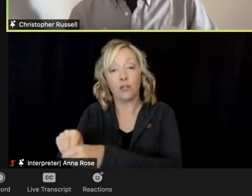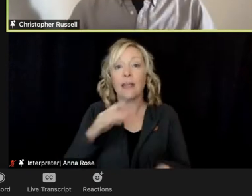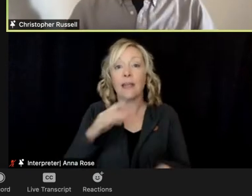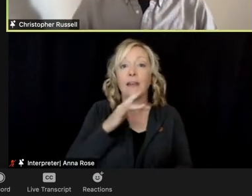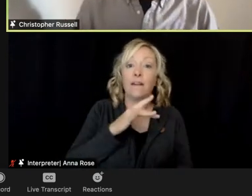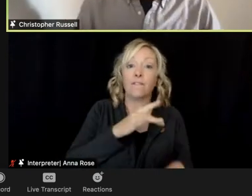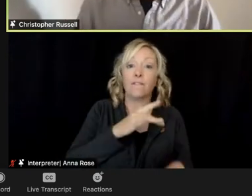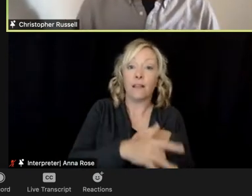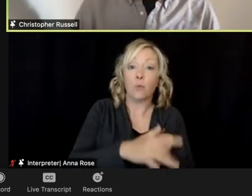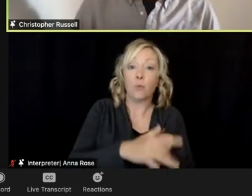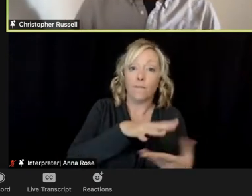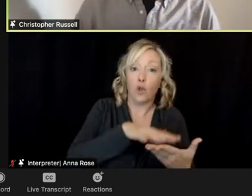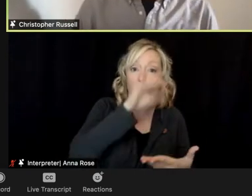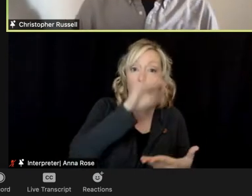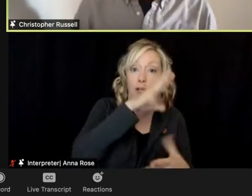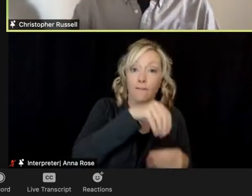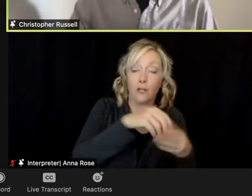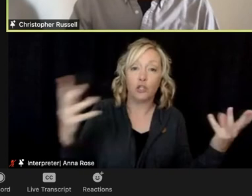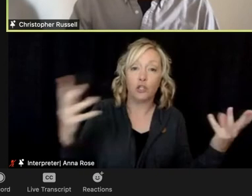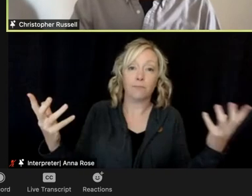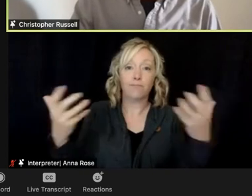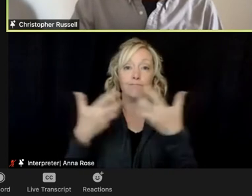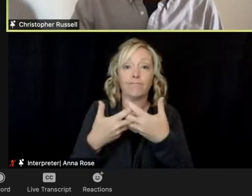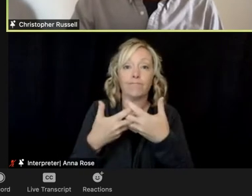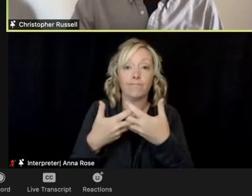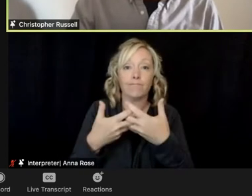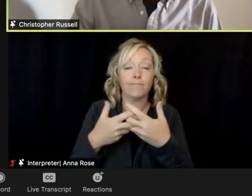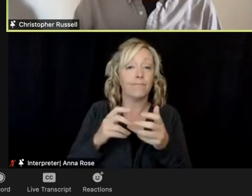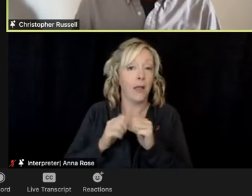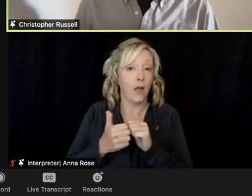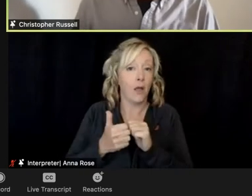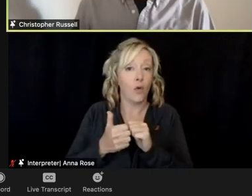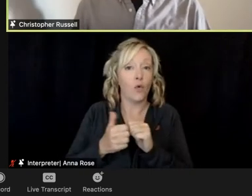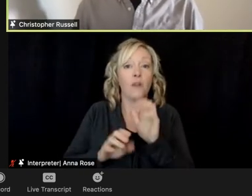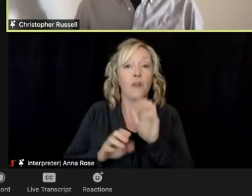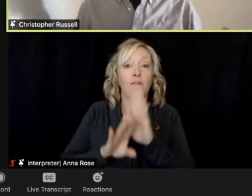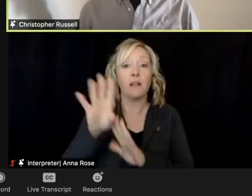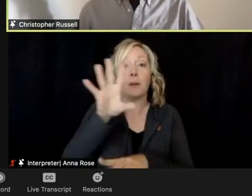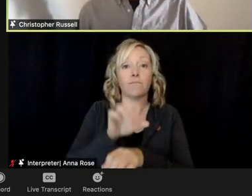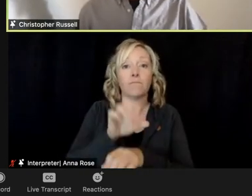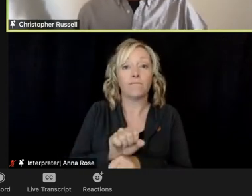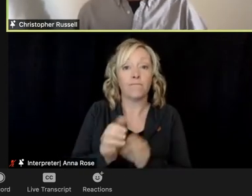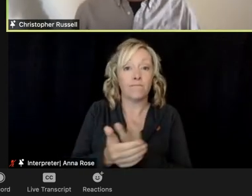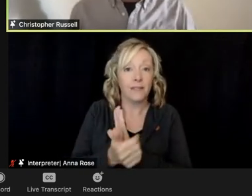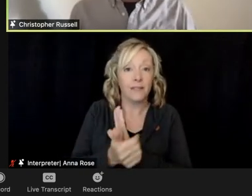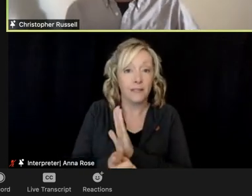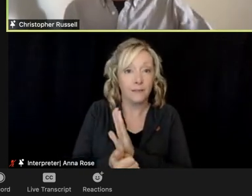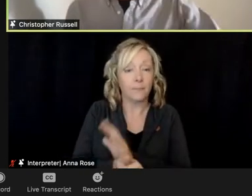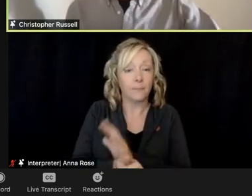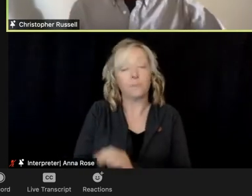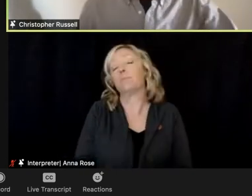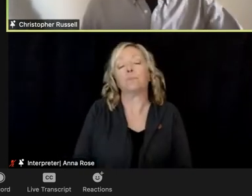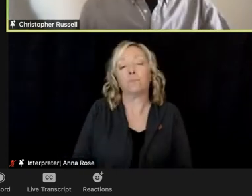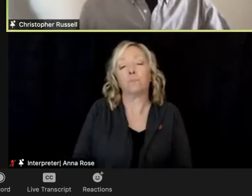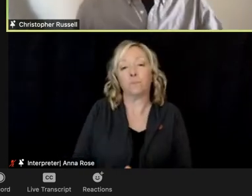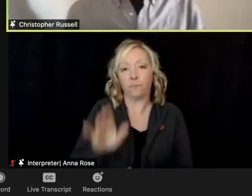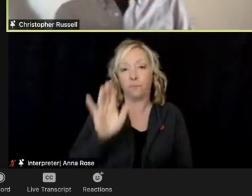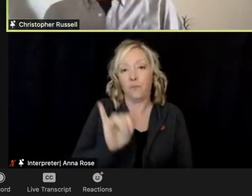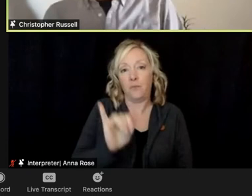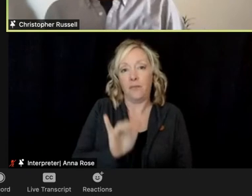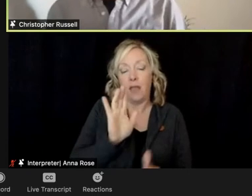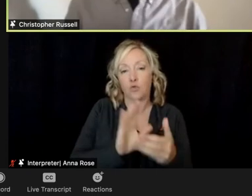intervention, which had to do with developing habituation skills. we'll come back to that because I think it's